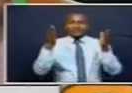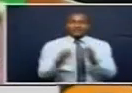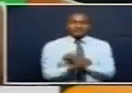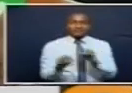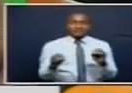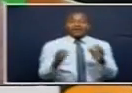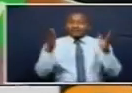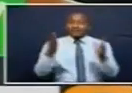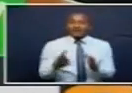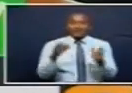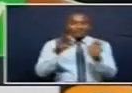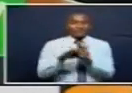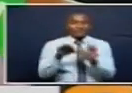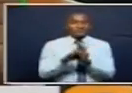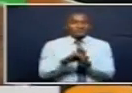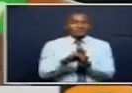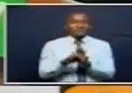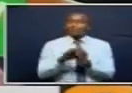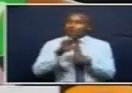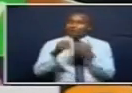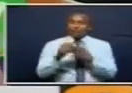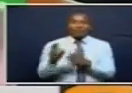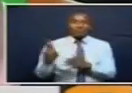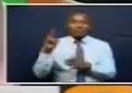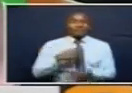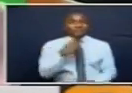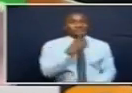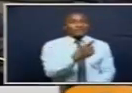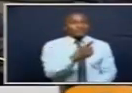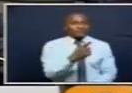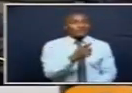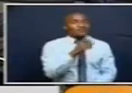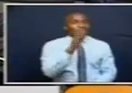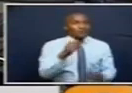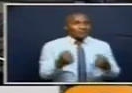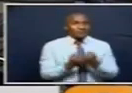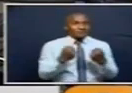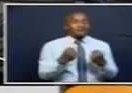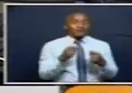Valley voted to the man for Uhuru Kenyatta, and I want to assure you